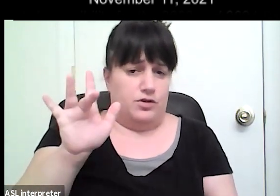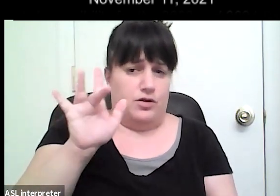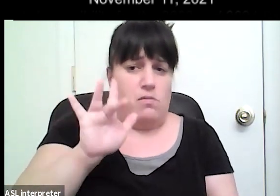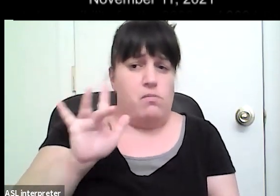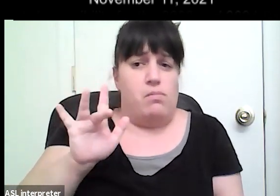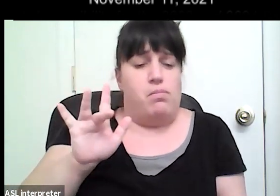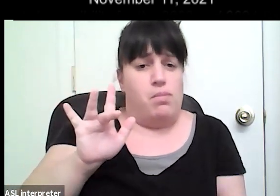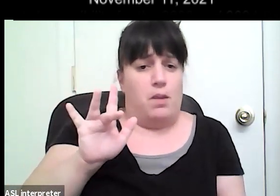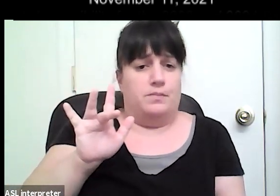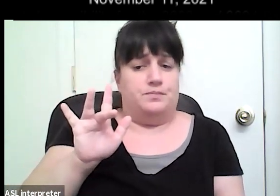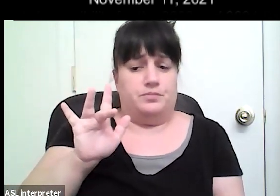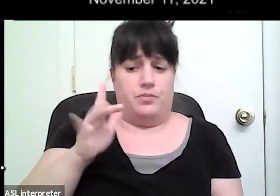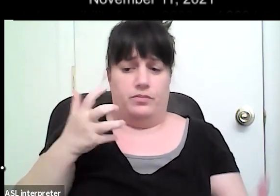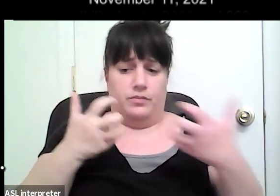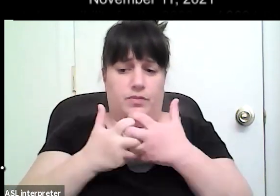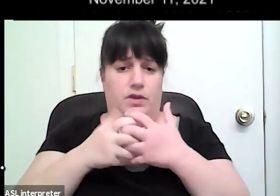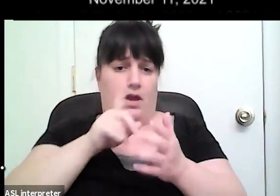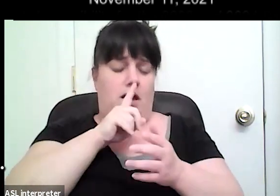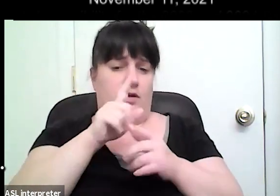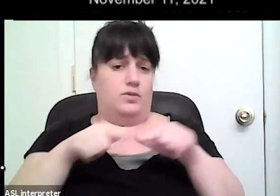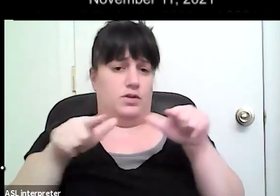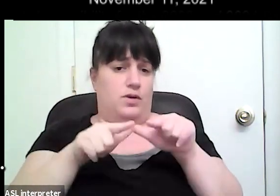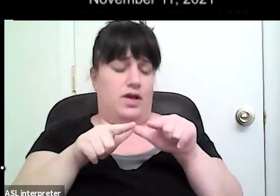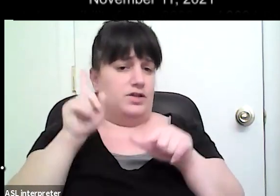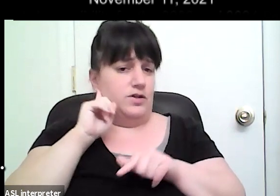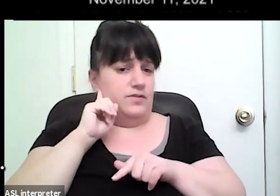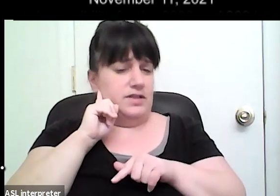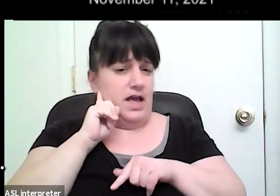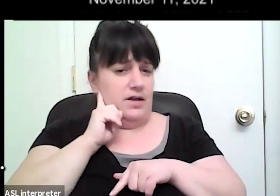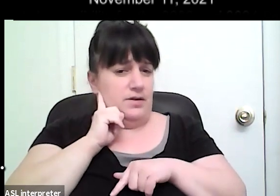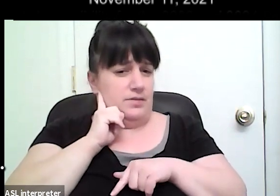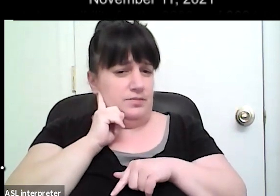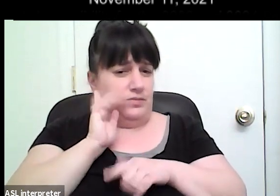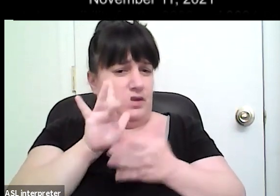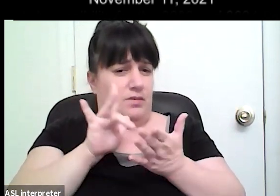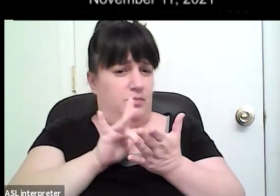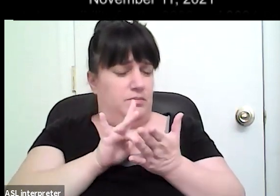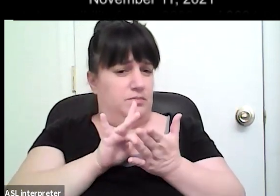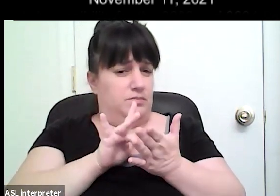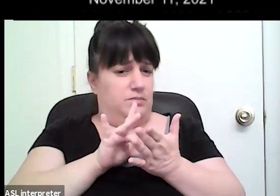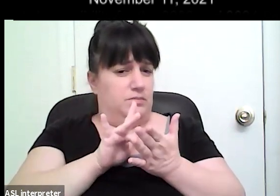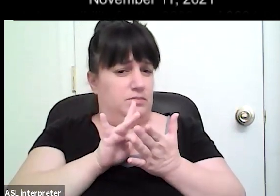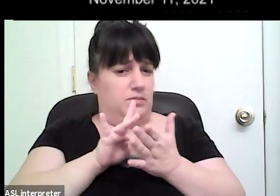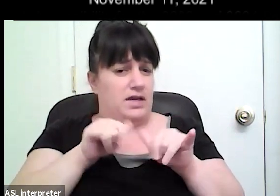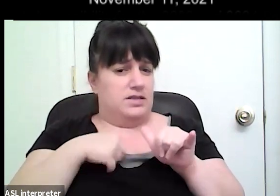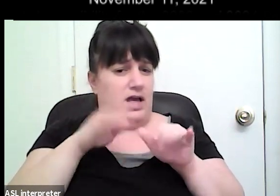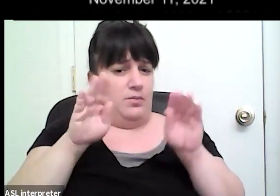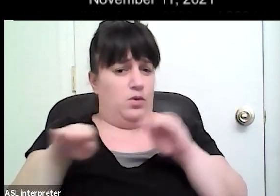is mapped to the actual location and the sound of Cassiopeia, which is in the middle over there. And as I move around,